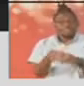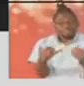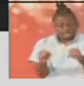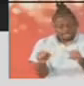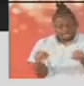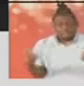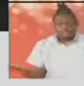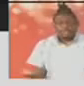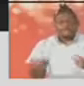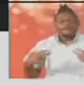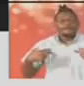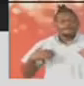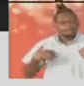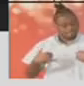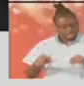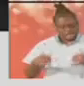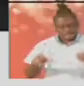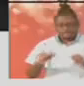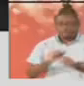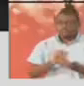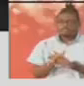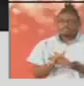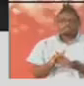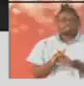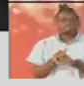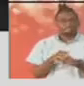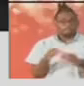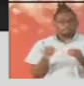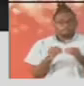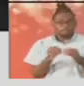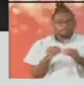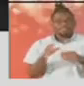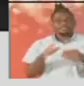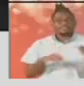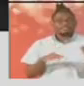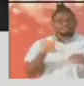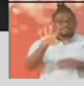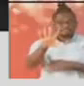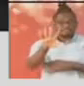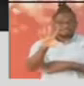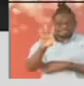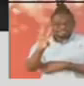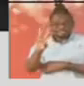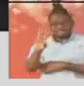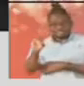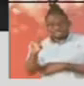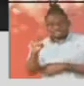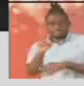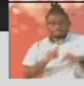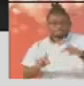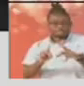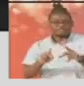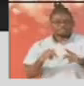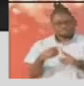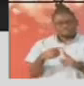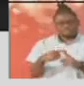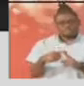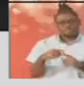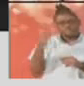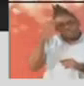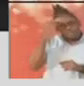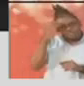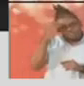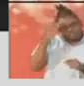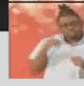the totals having over 560 cases at this point in time. Now, the other